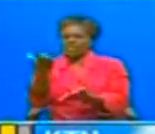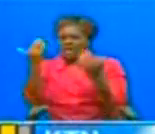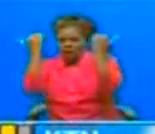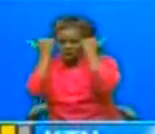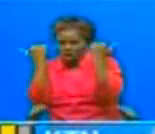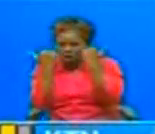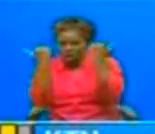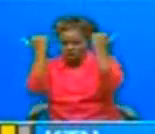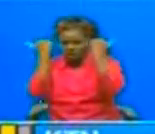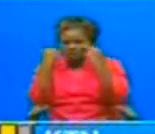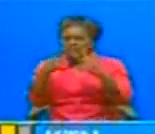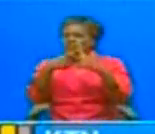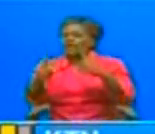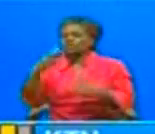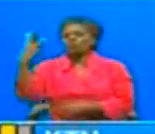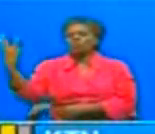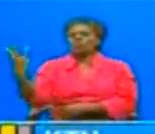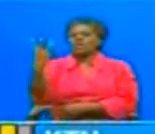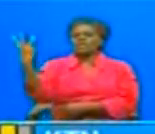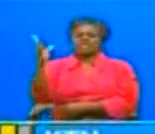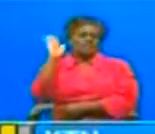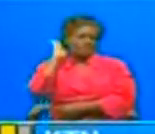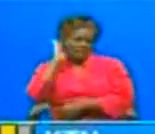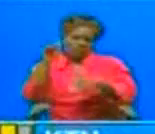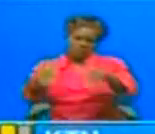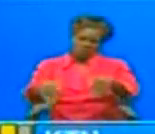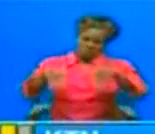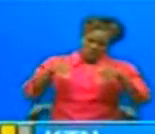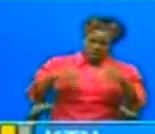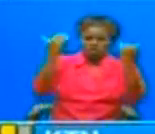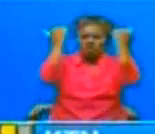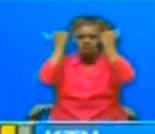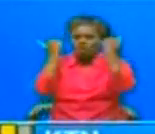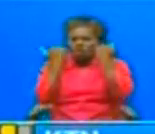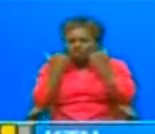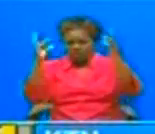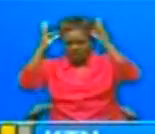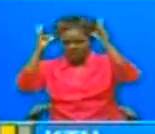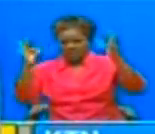the case starts for hearing on Wednesday. Let's leave it to the courts to decide.